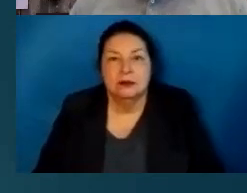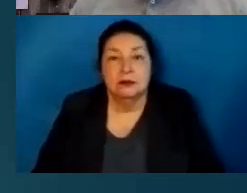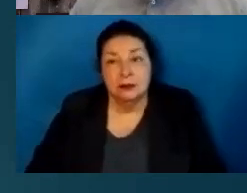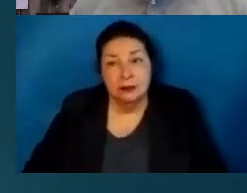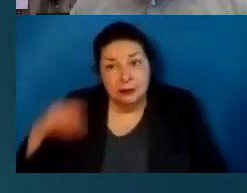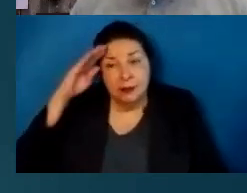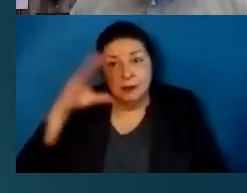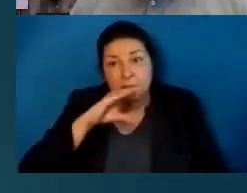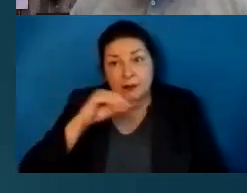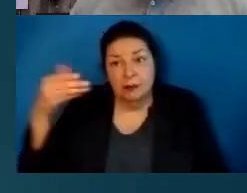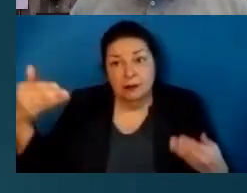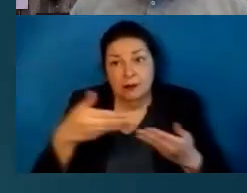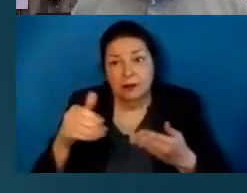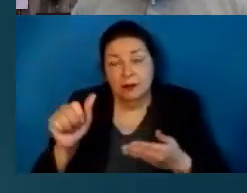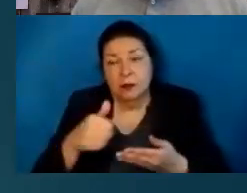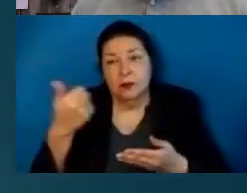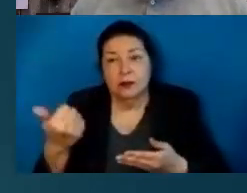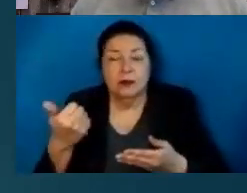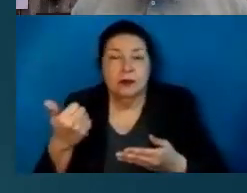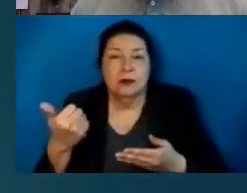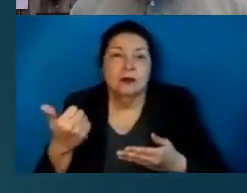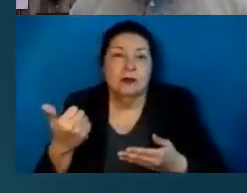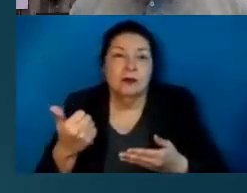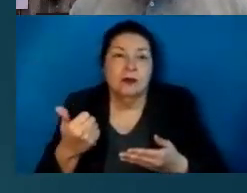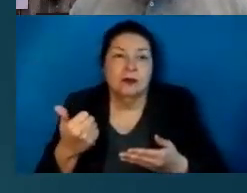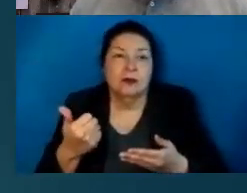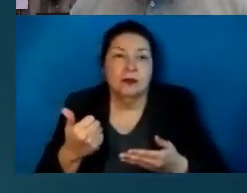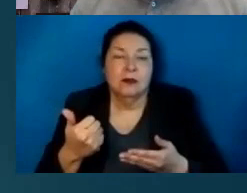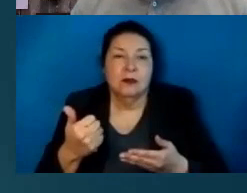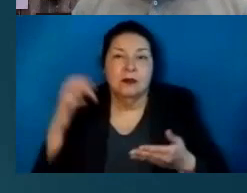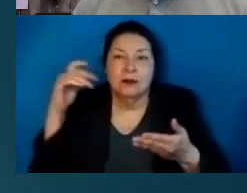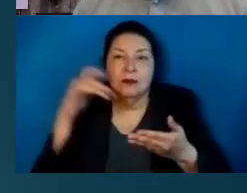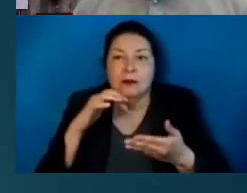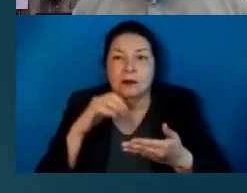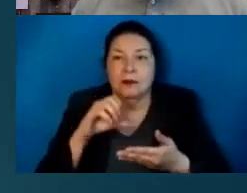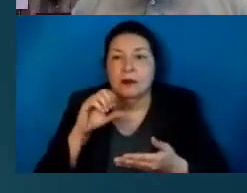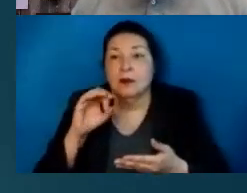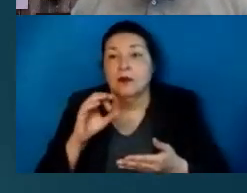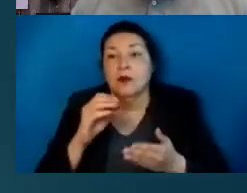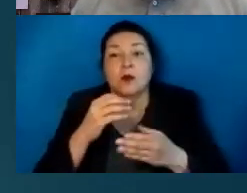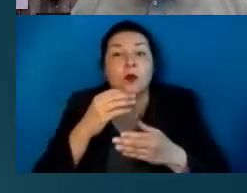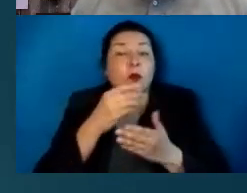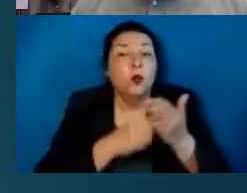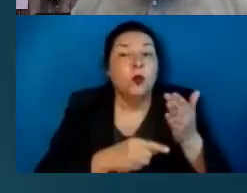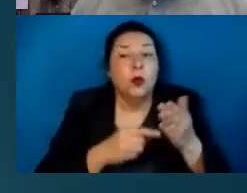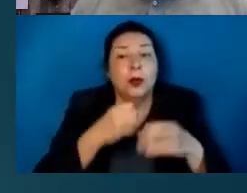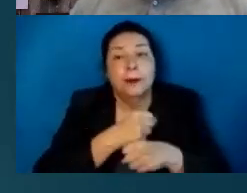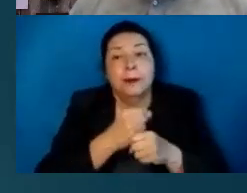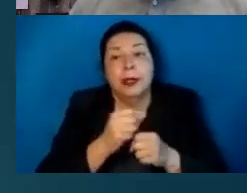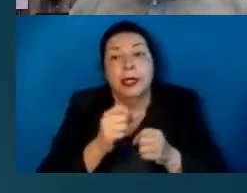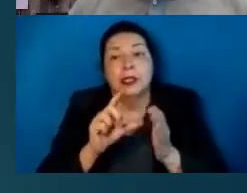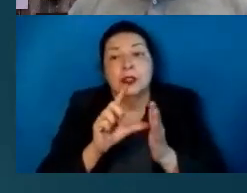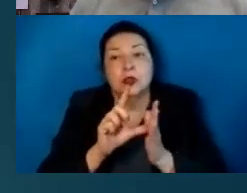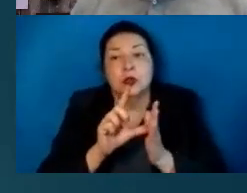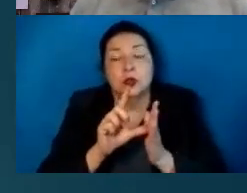Hello and welcome to another installment of What Makes Lutherans Lutheran. Today we'll be looking at,